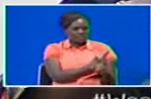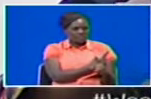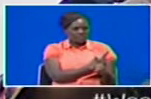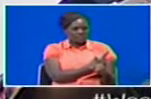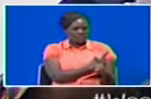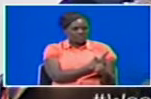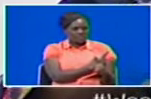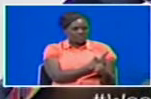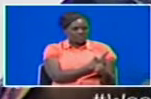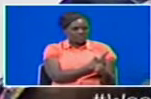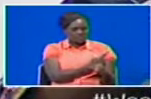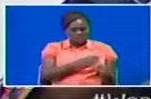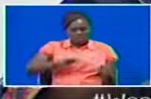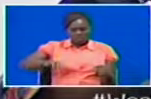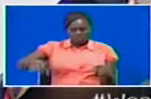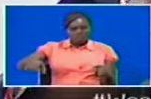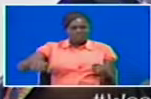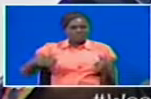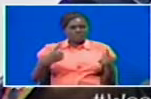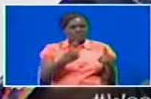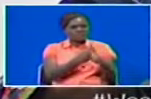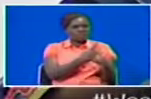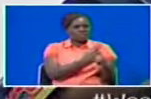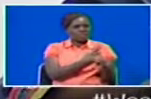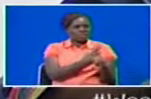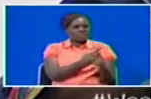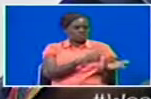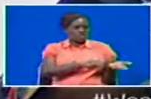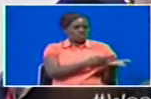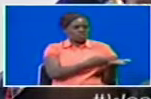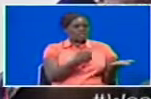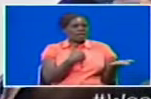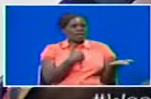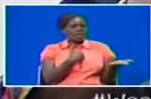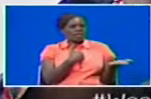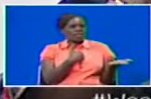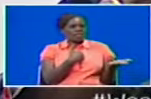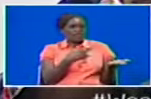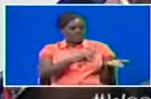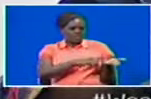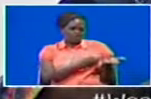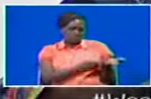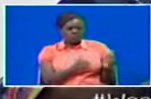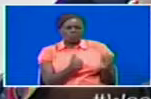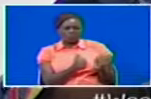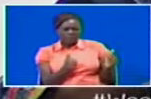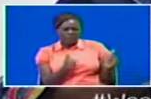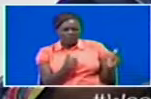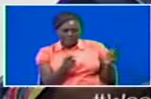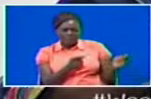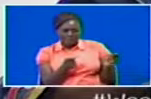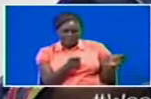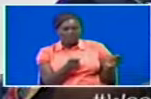different constituencies within different resources. And these resources, if they are well